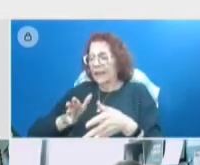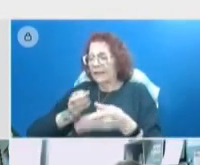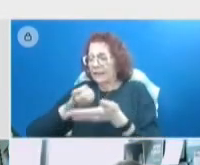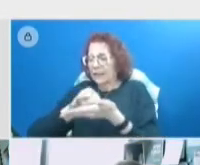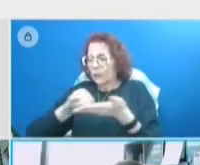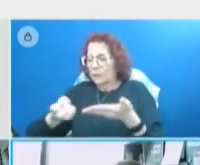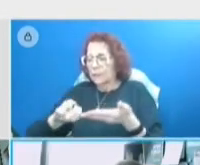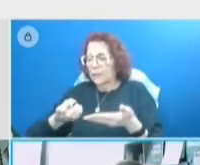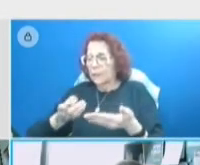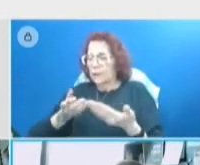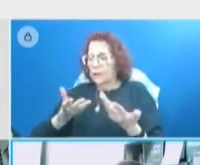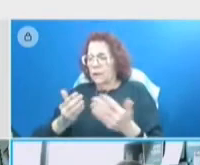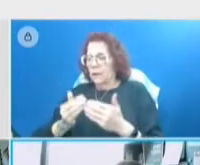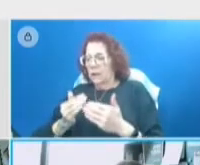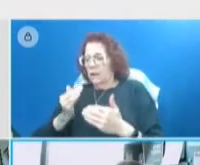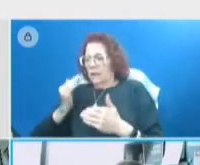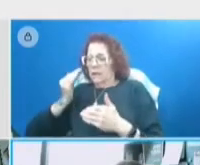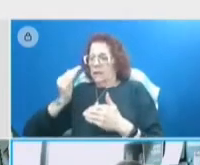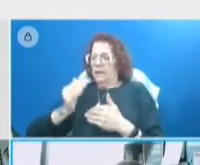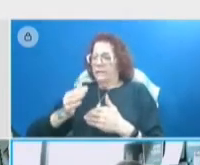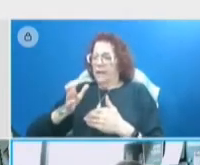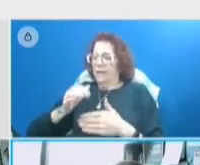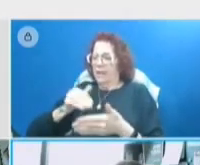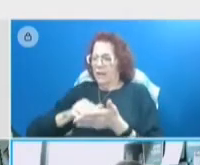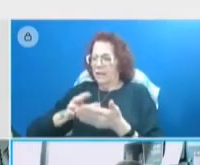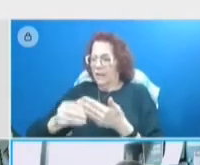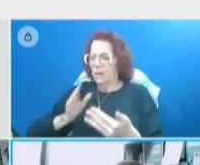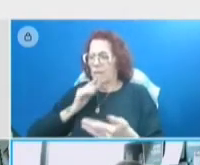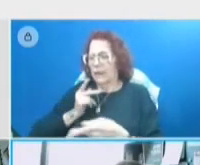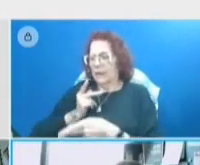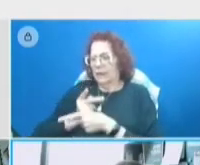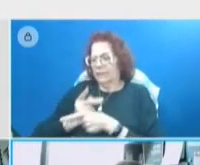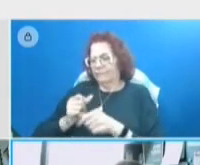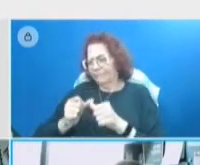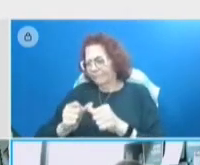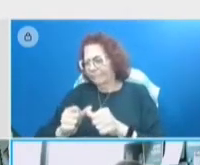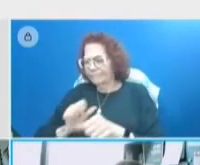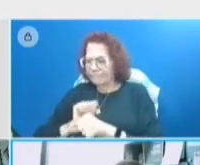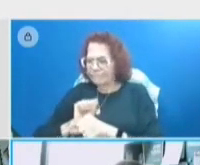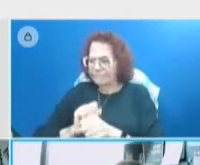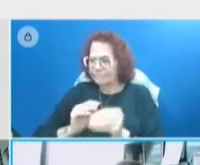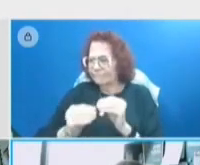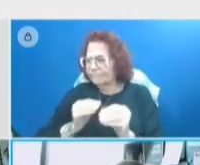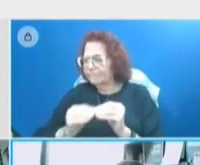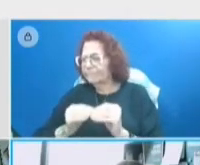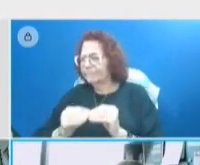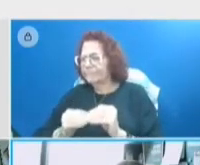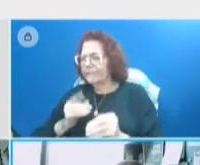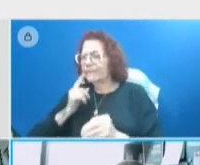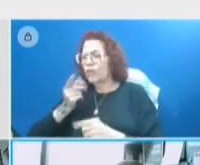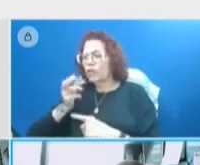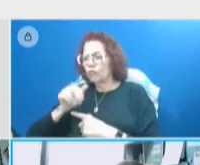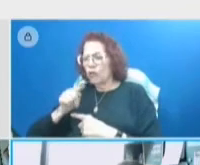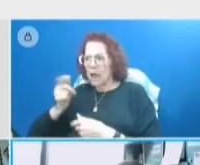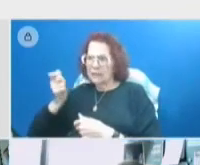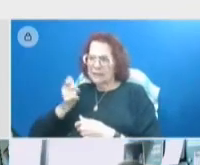will be maintained for that HAVA CARES grant. We have roughly